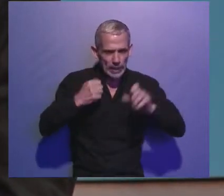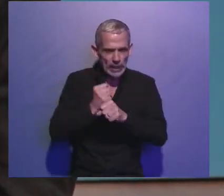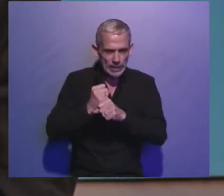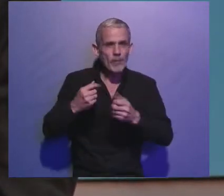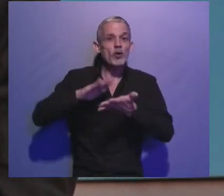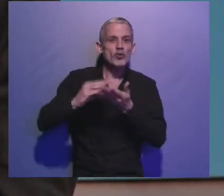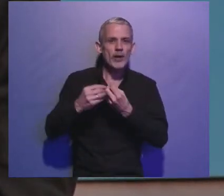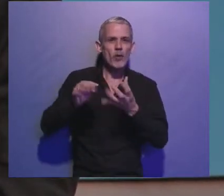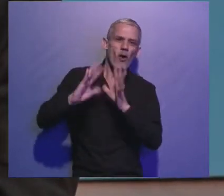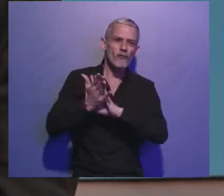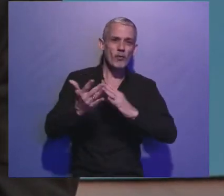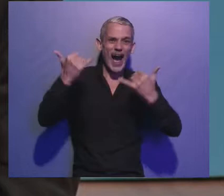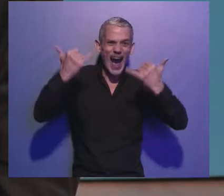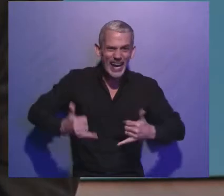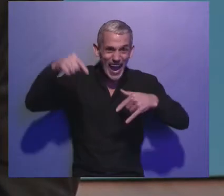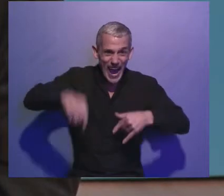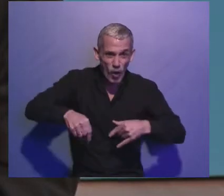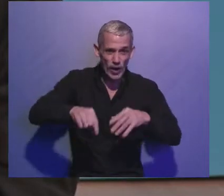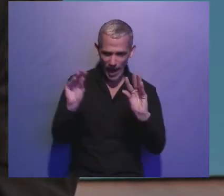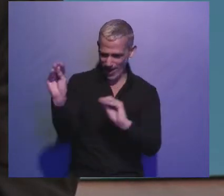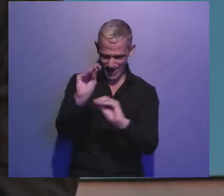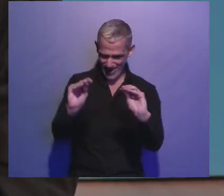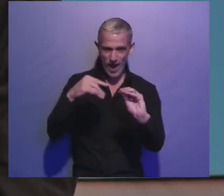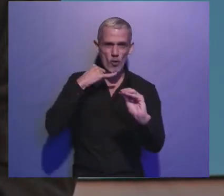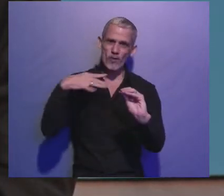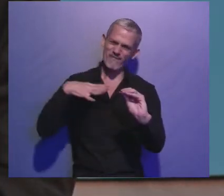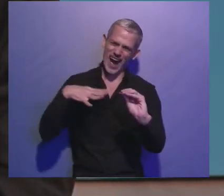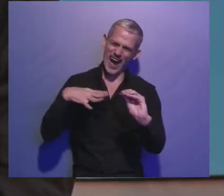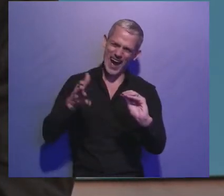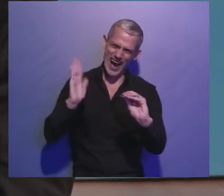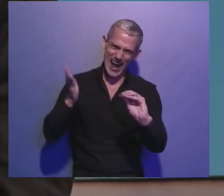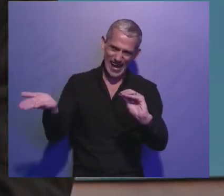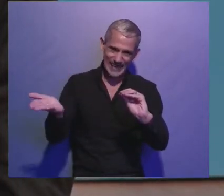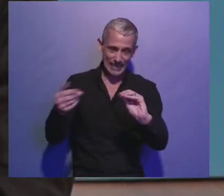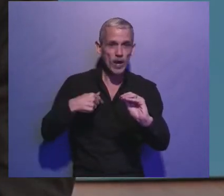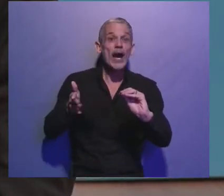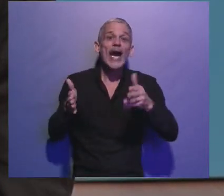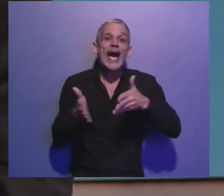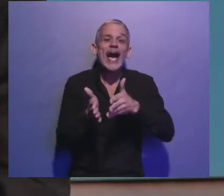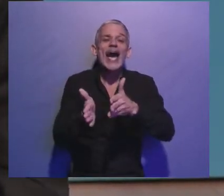as Modernization Secretary, in our current infrastructure,